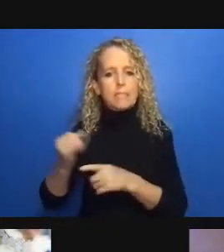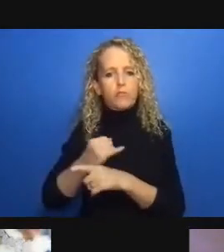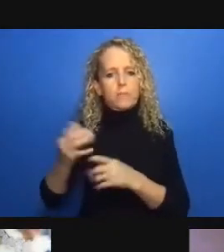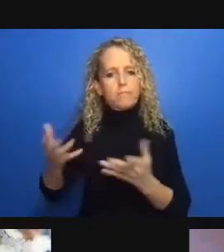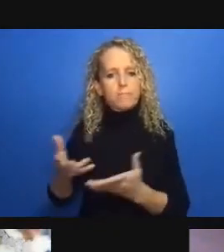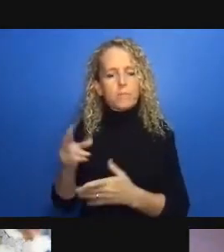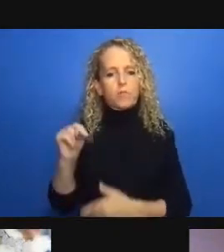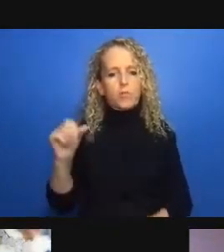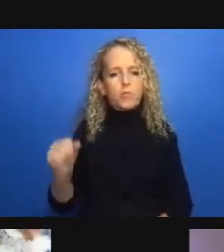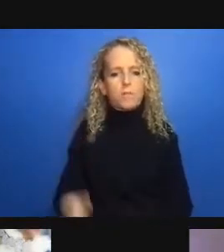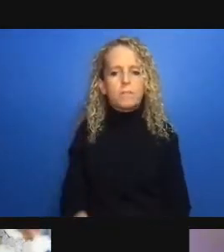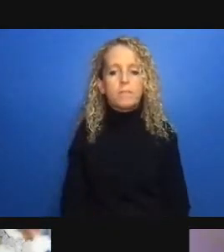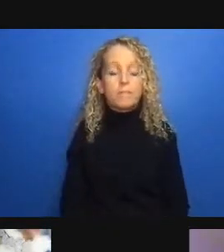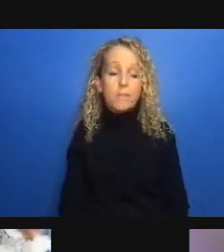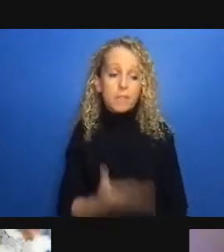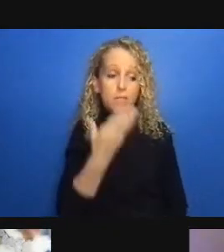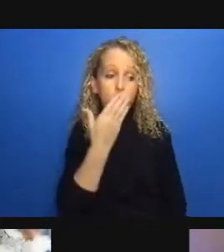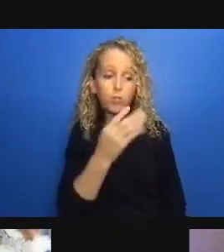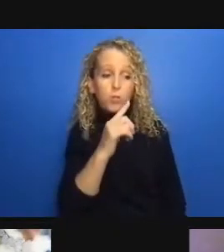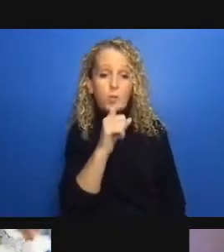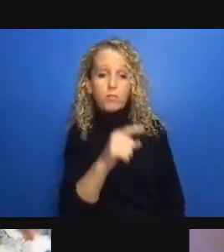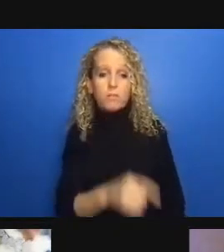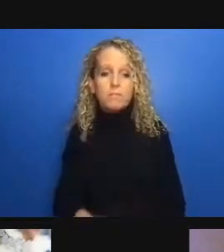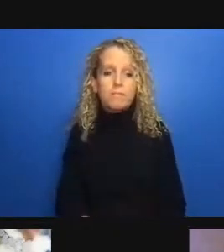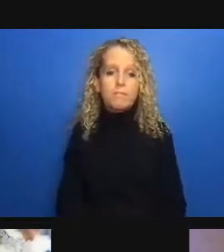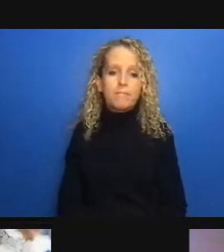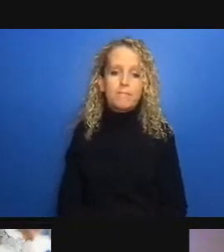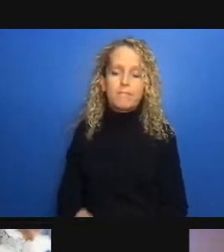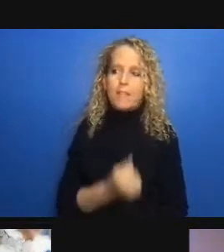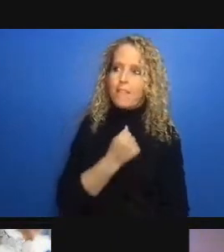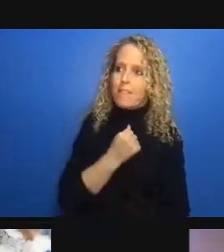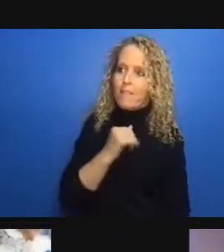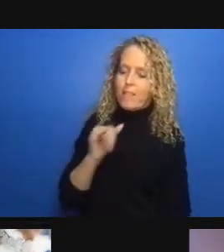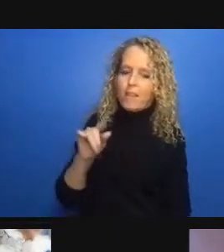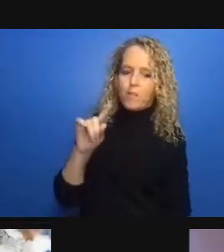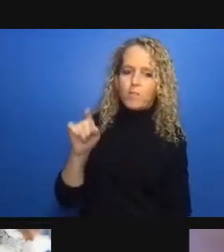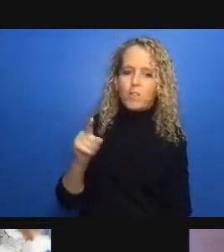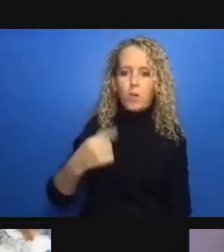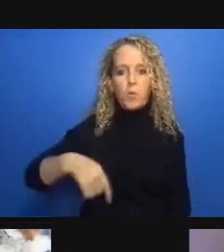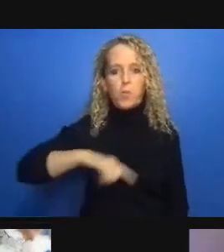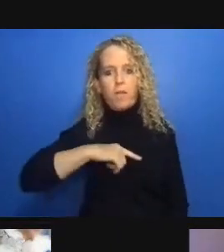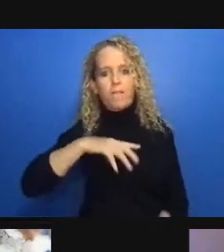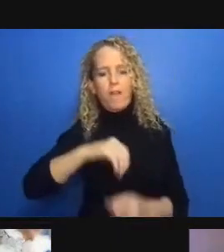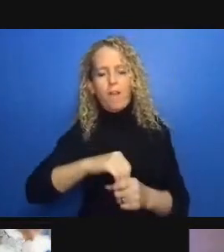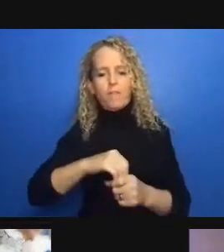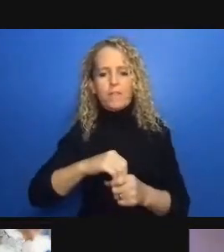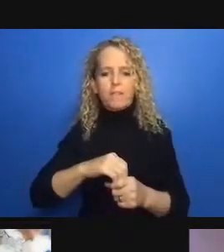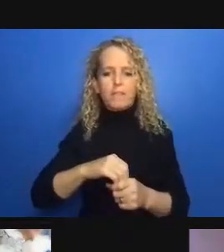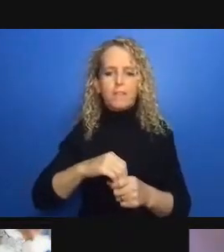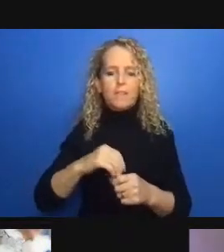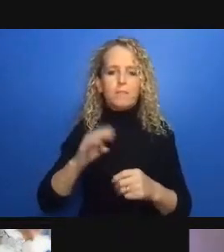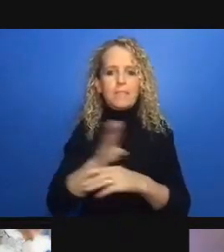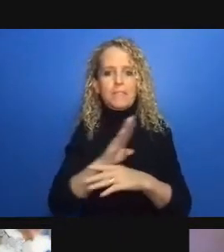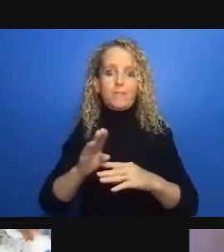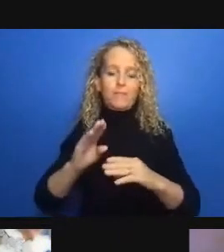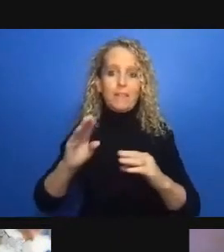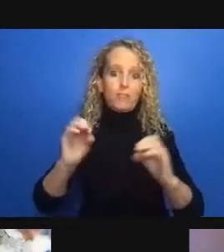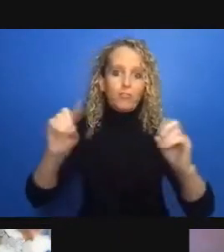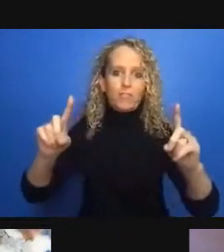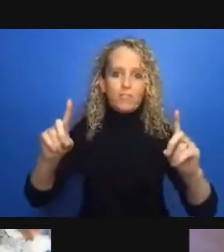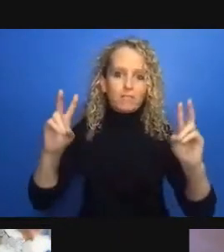really good question. Mm-hmm. Love that question. Of course, we're in the business of education. We're excited by food. You know, food